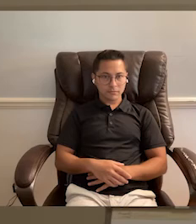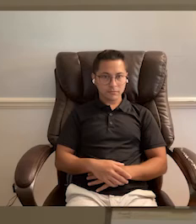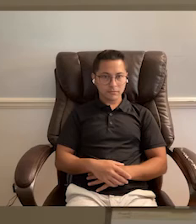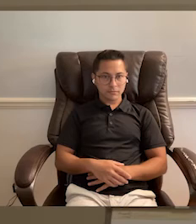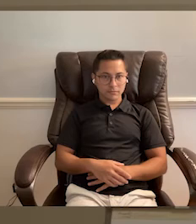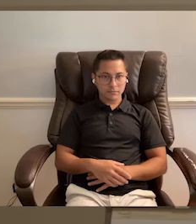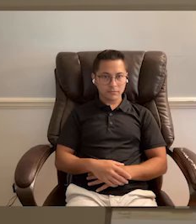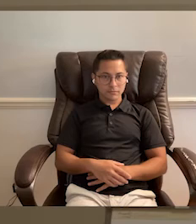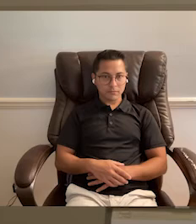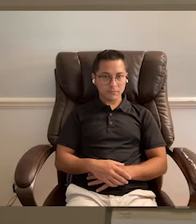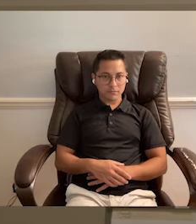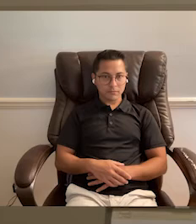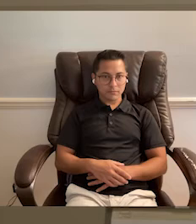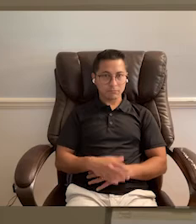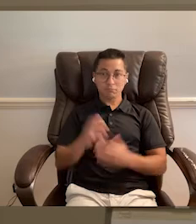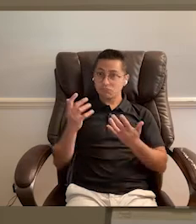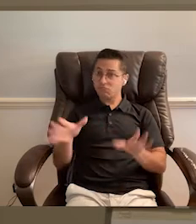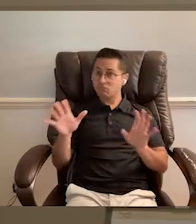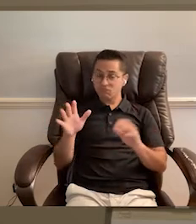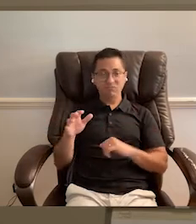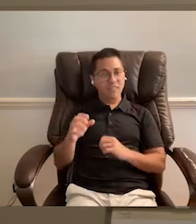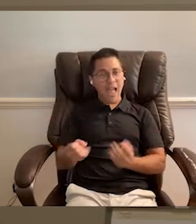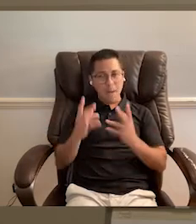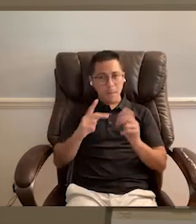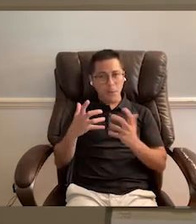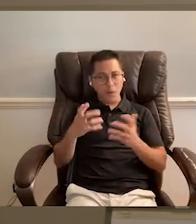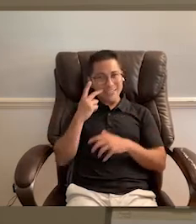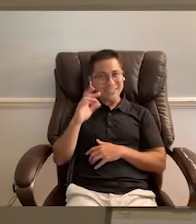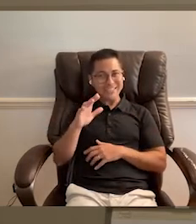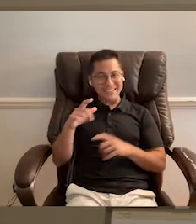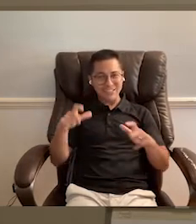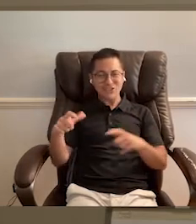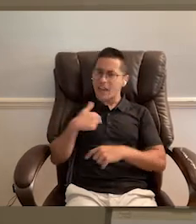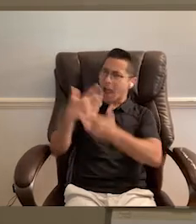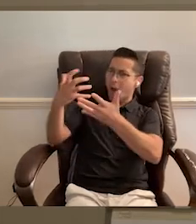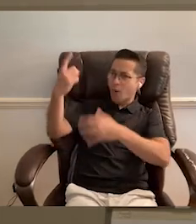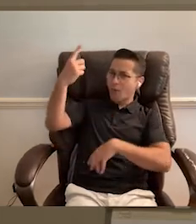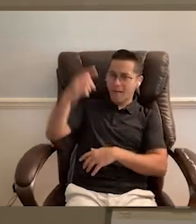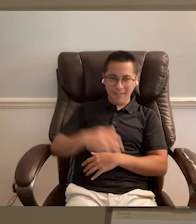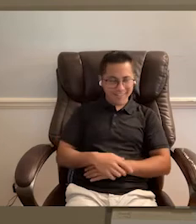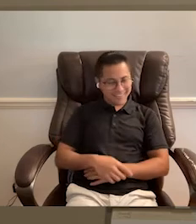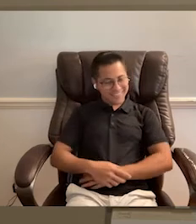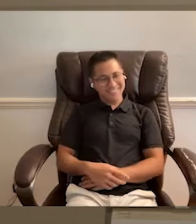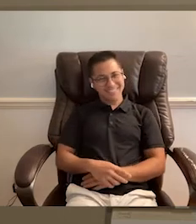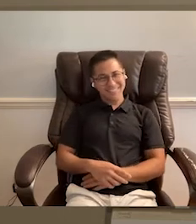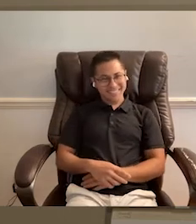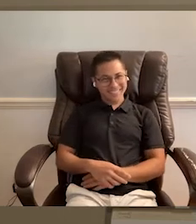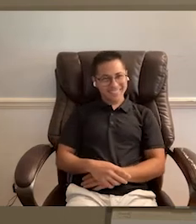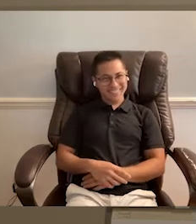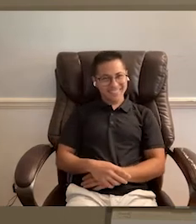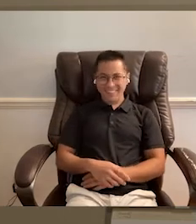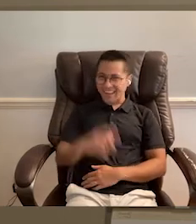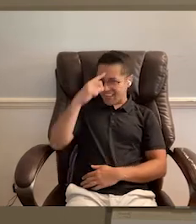Baxter, get me the red object. After receiving a command to retrieve an object, the Baxter system will navigate to the table